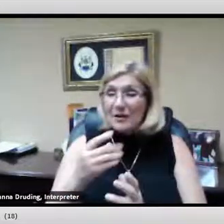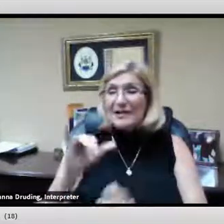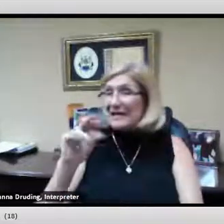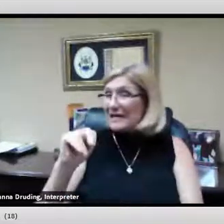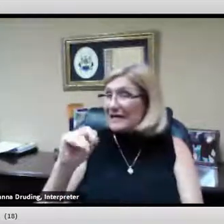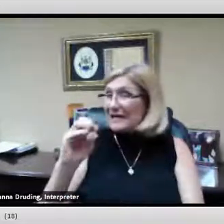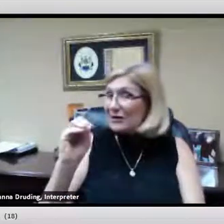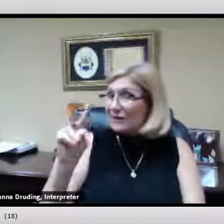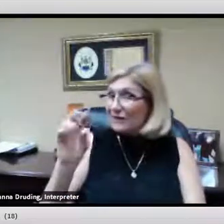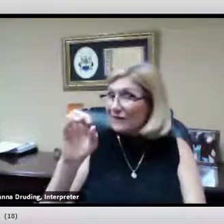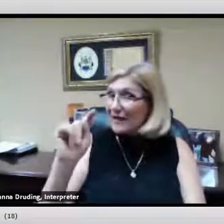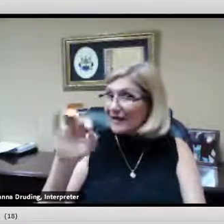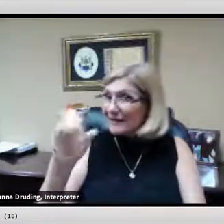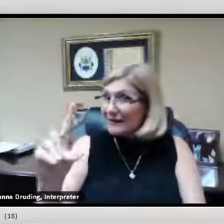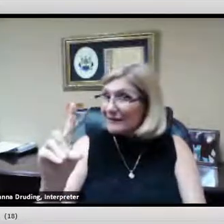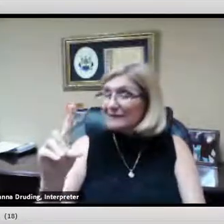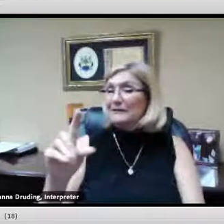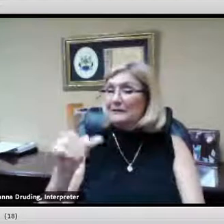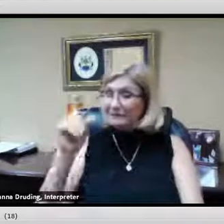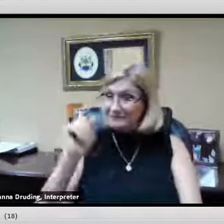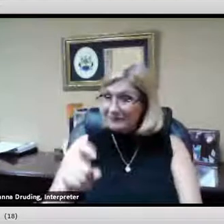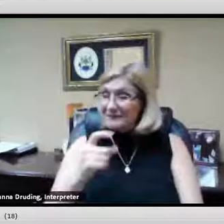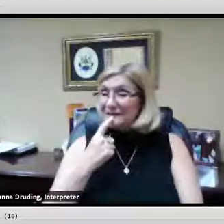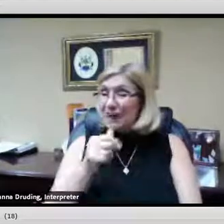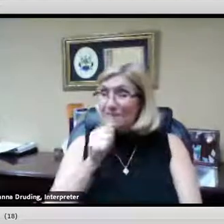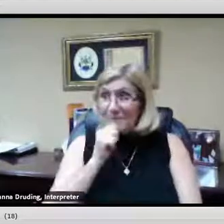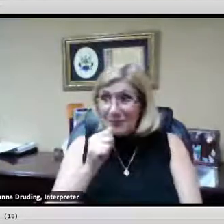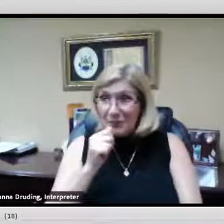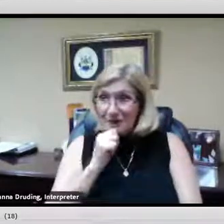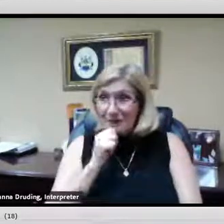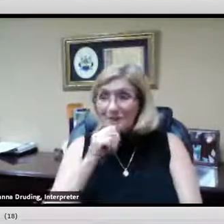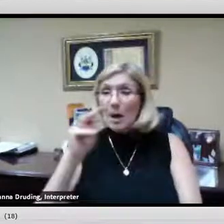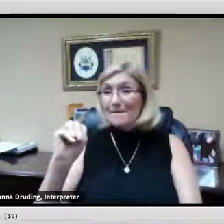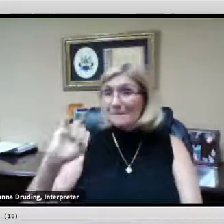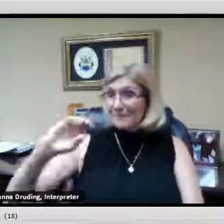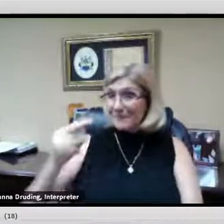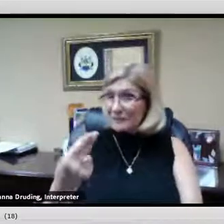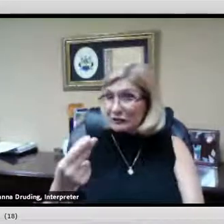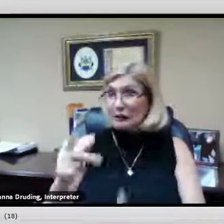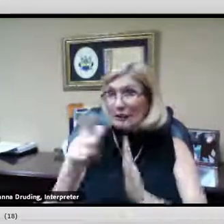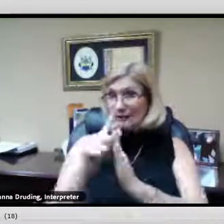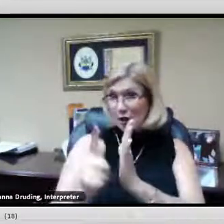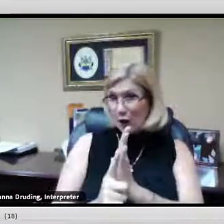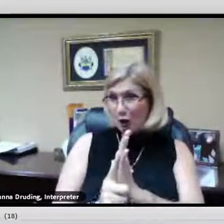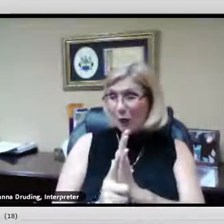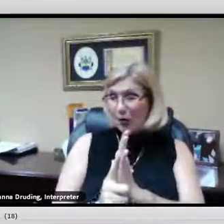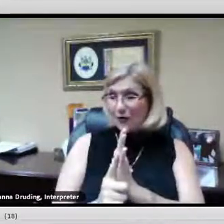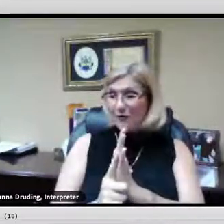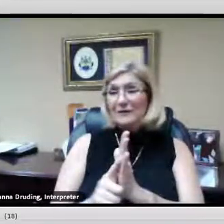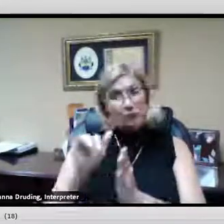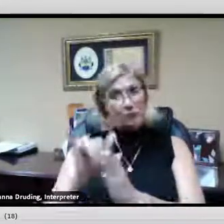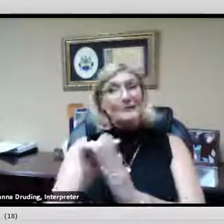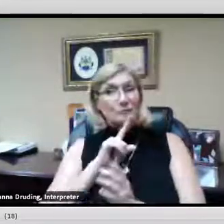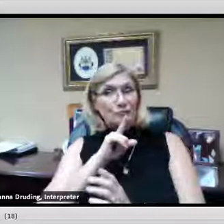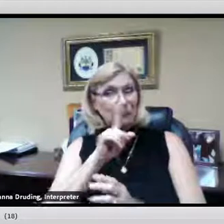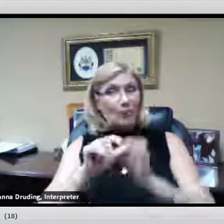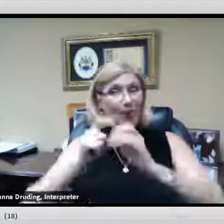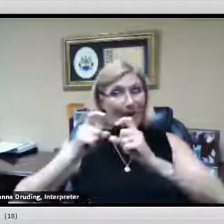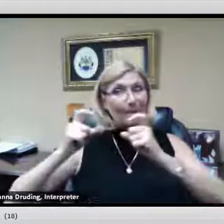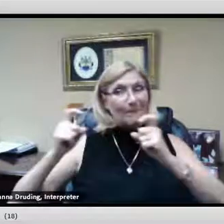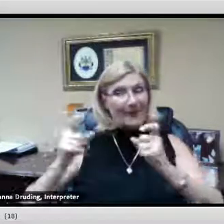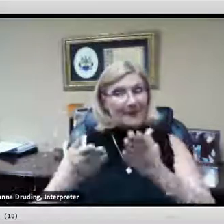addressed privacy in a way that conformed to Michigan law. So yeah, that's definitely a big thing